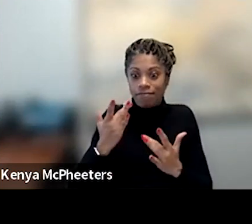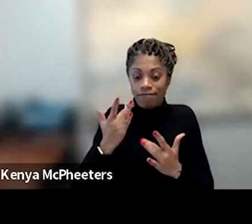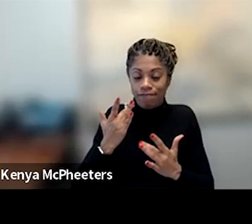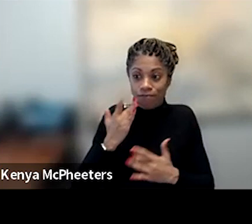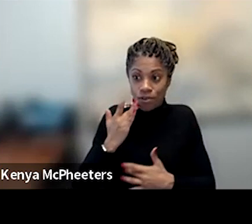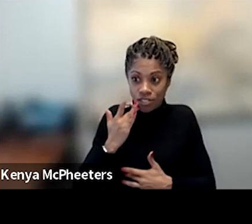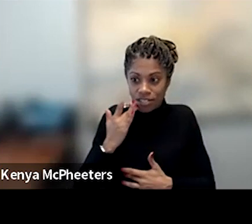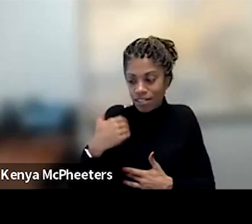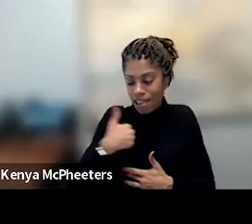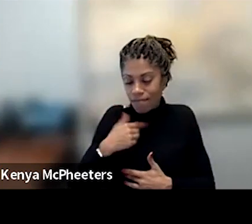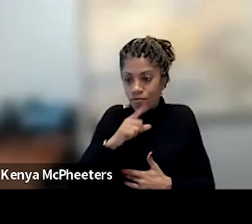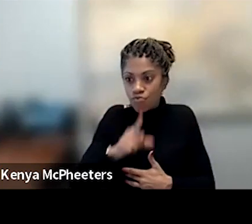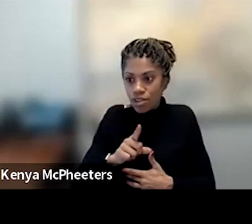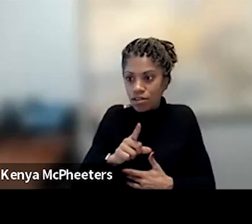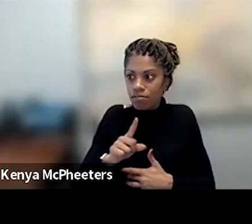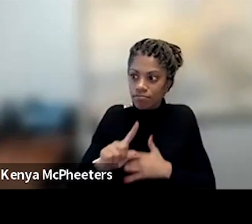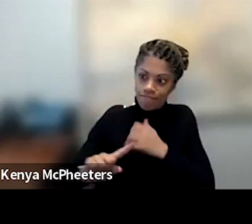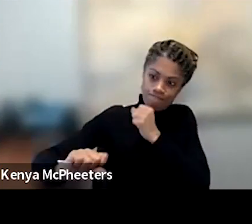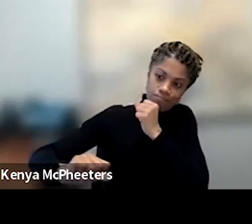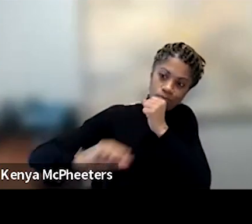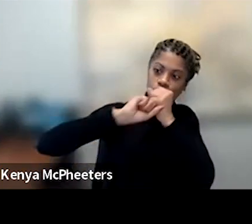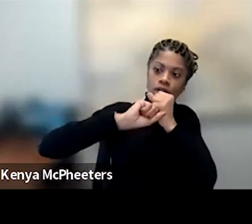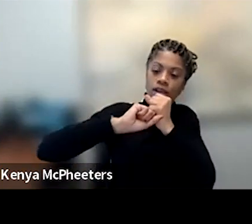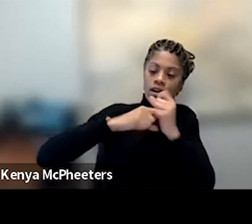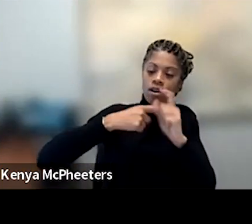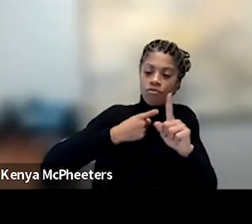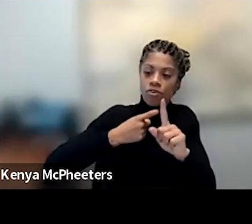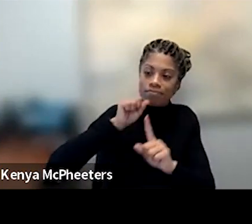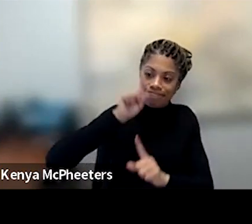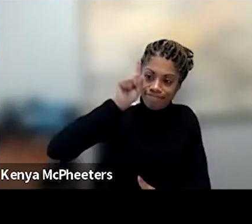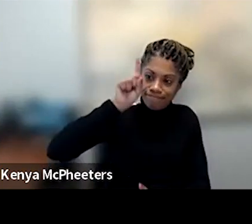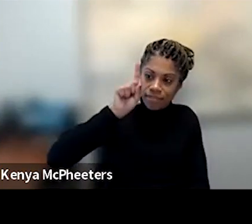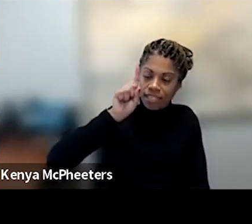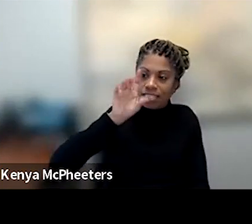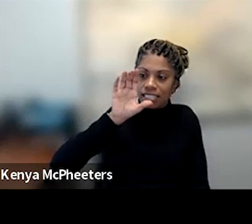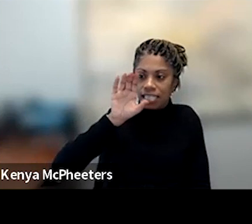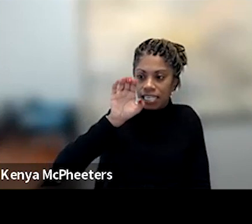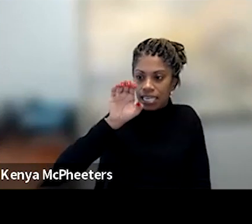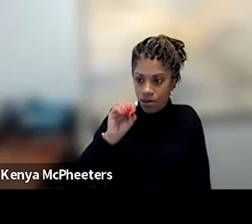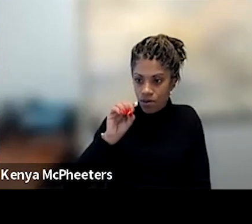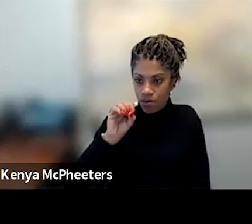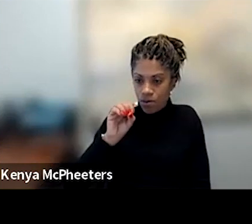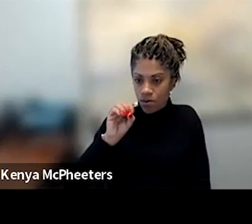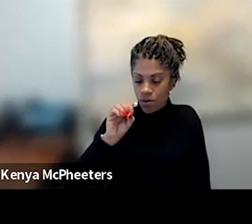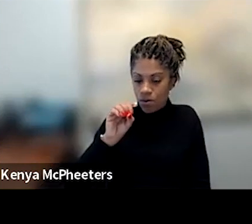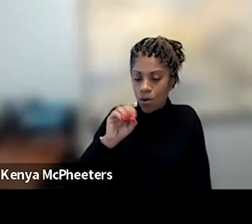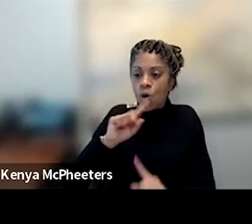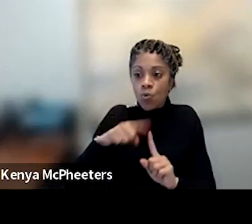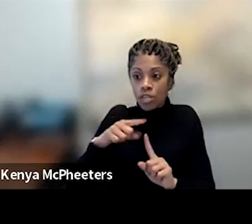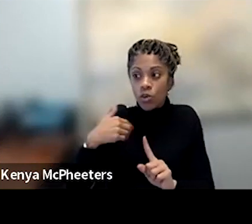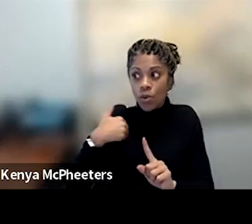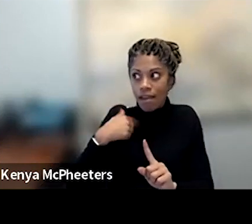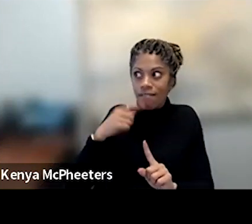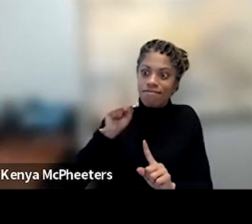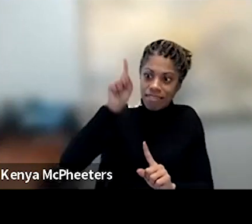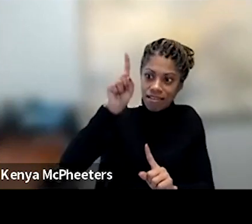CEO. So when you have leadership from the top, really centering these issues, it's